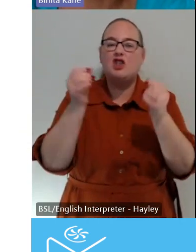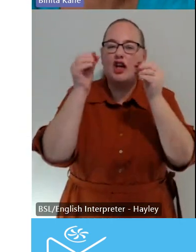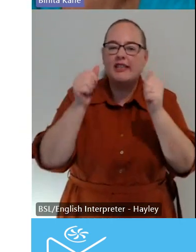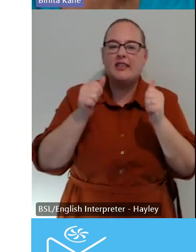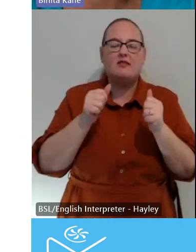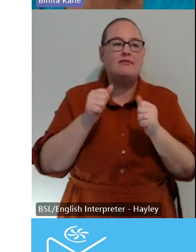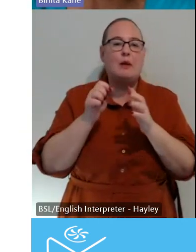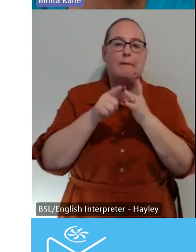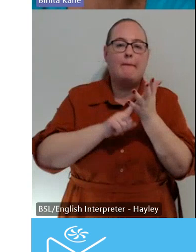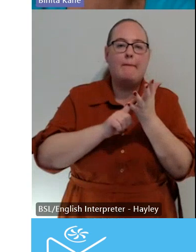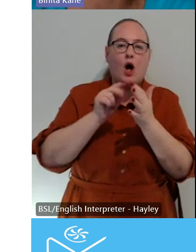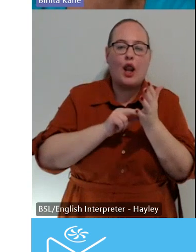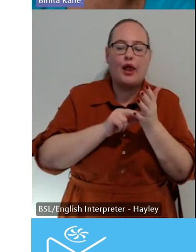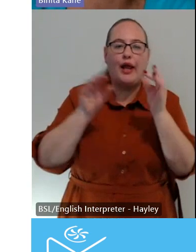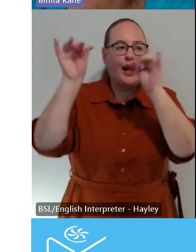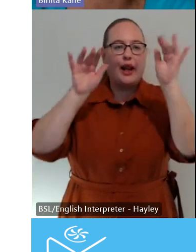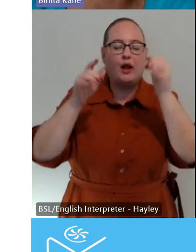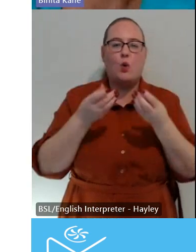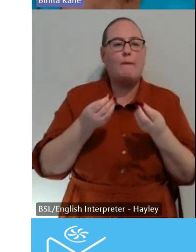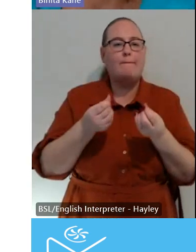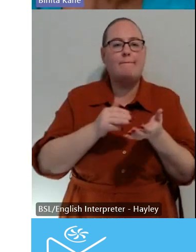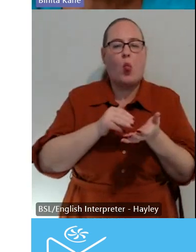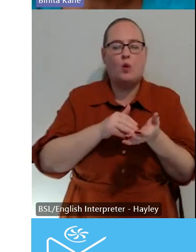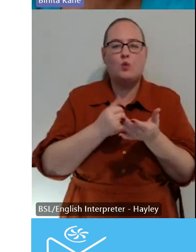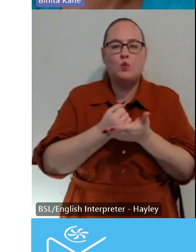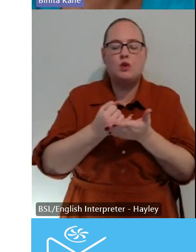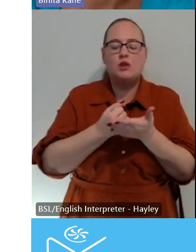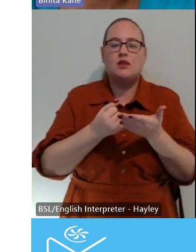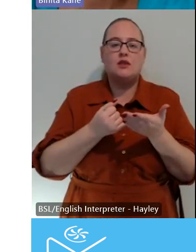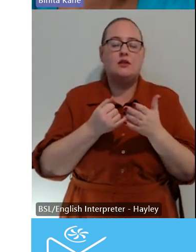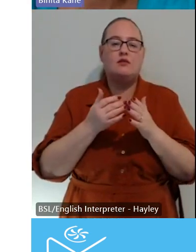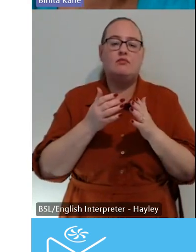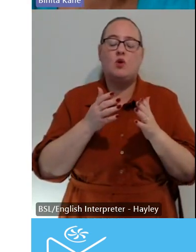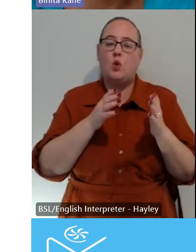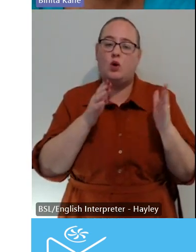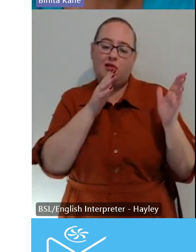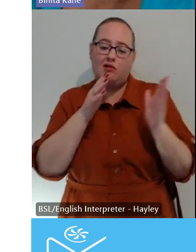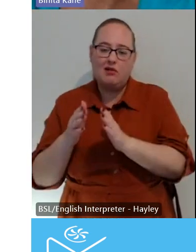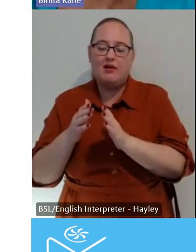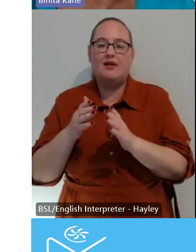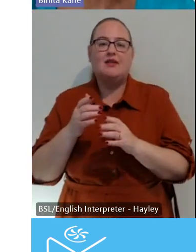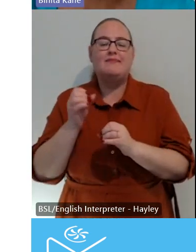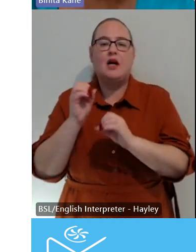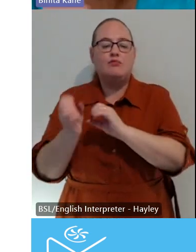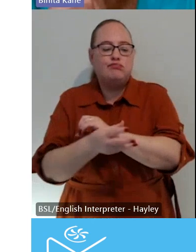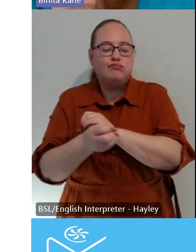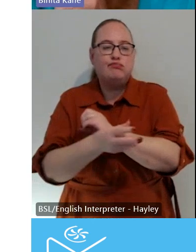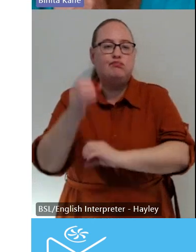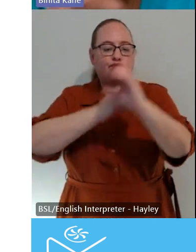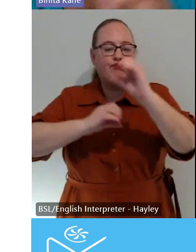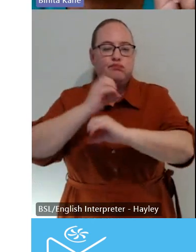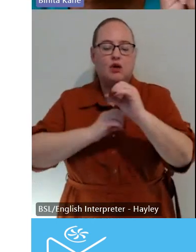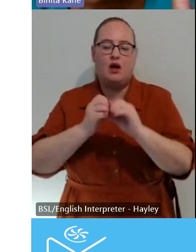things we talk about. Then we talk about PM2.5, which are smaller, and you can find those in combustion particles, organic compounds,